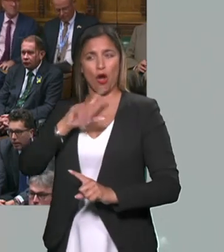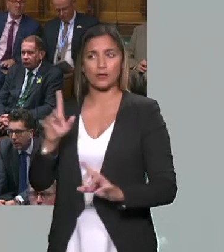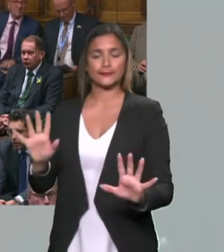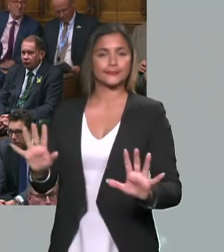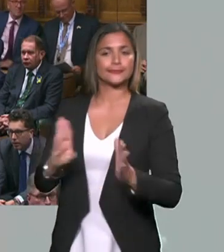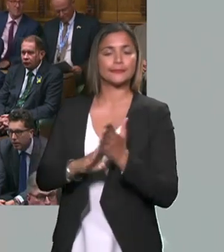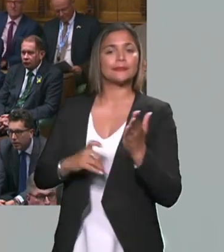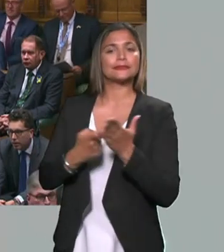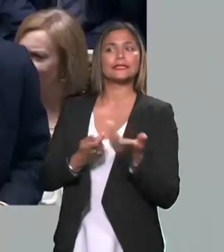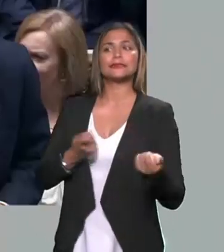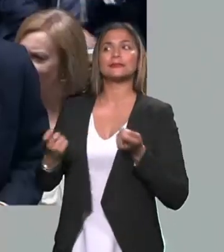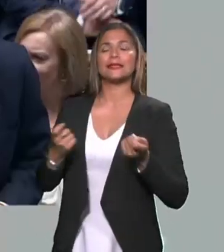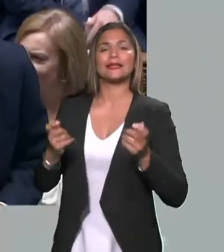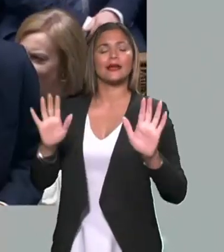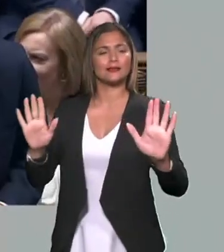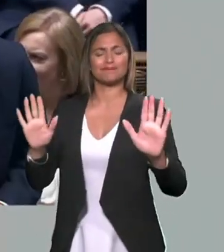from tomorrow,